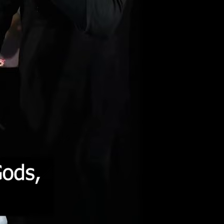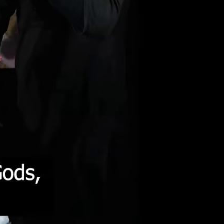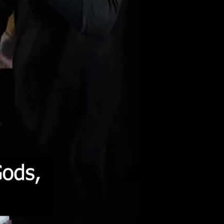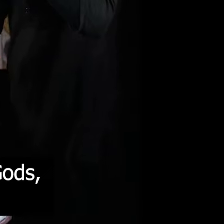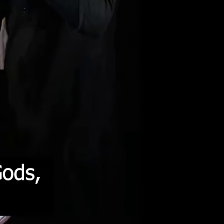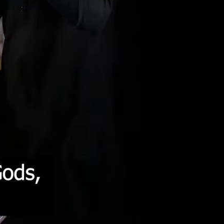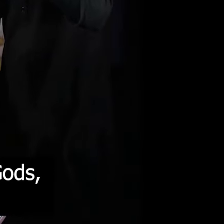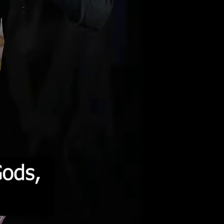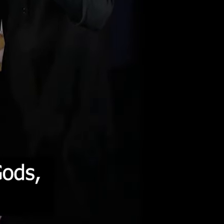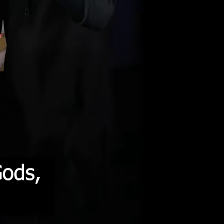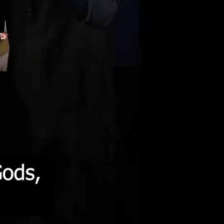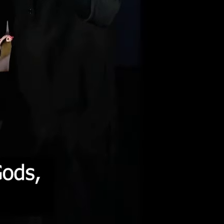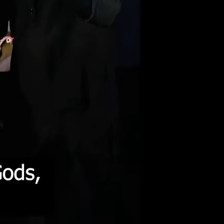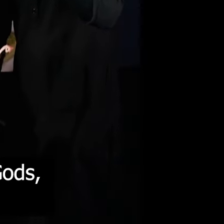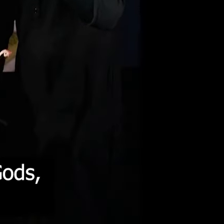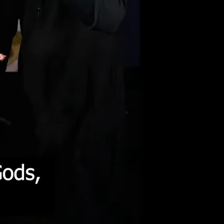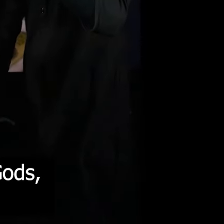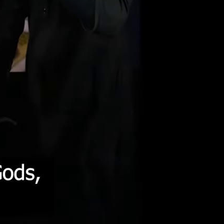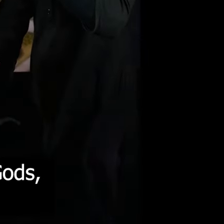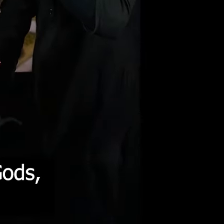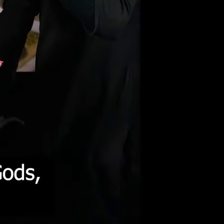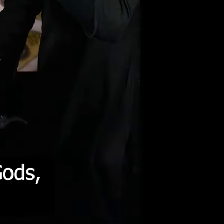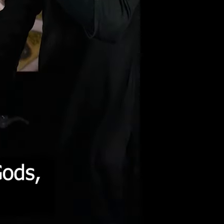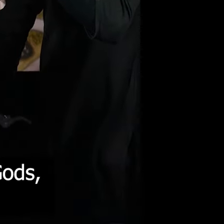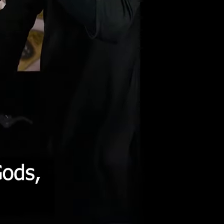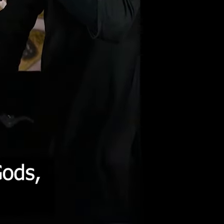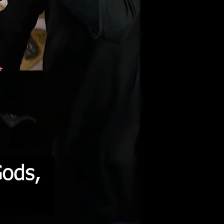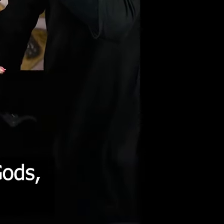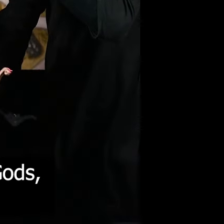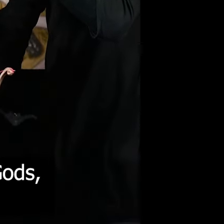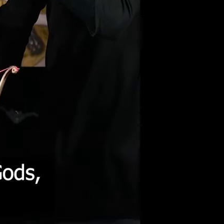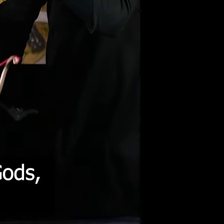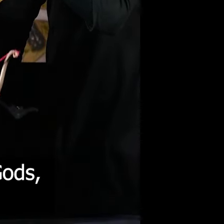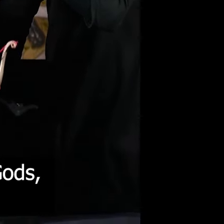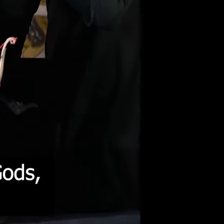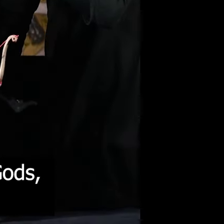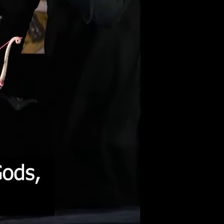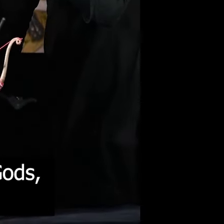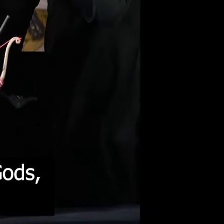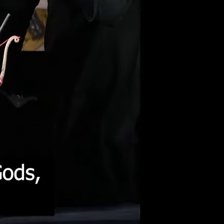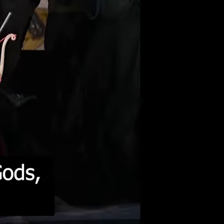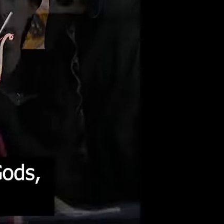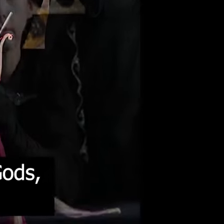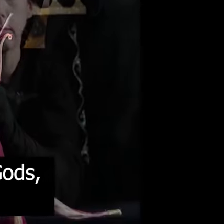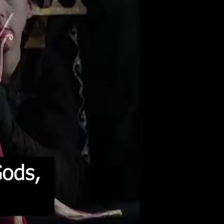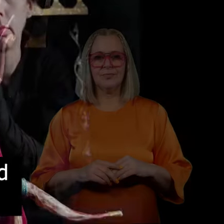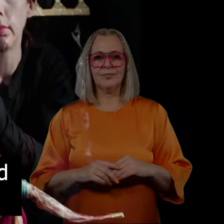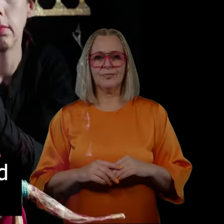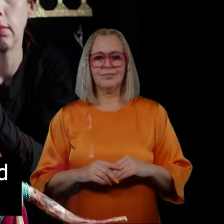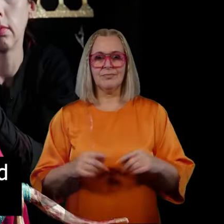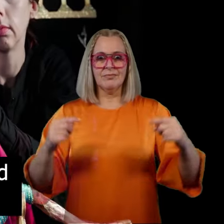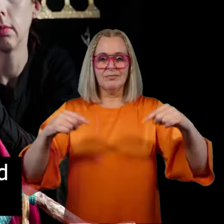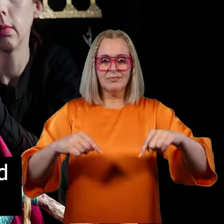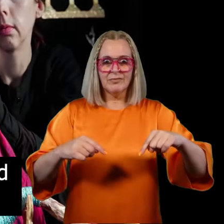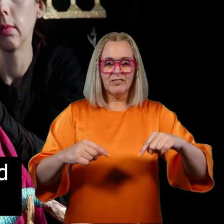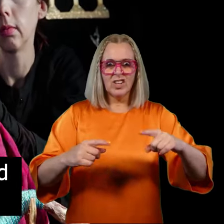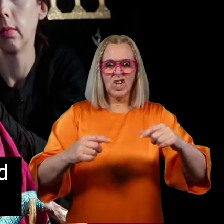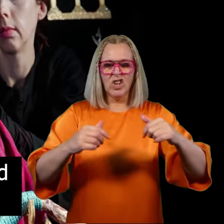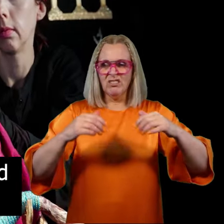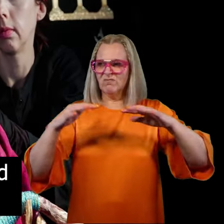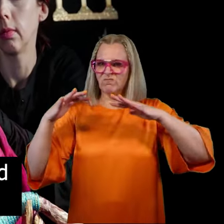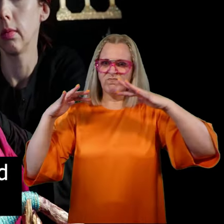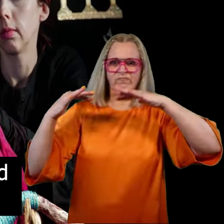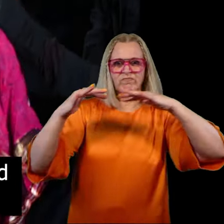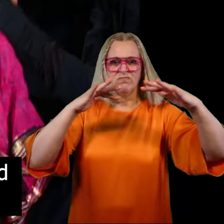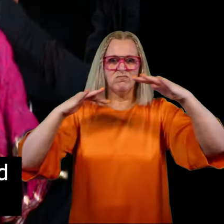The epic spans the three worlds of gods, humans and demons. Here, the forces